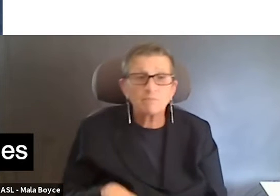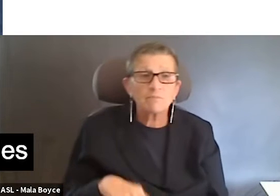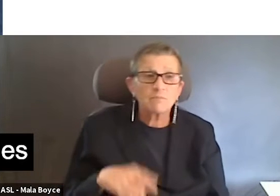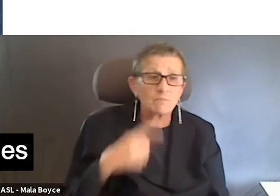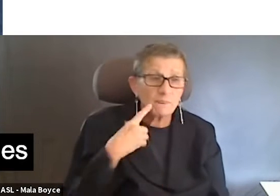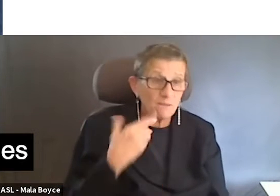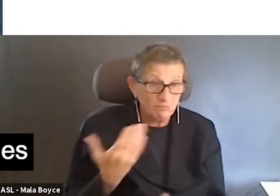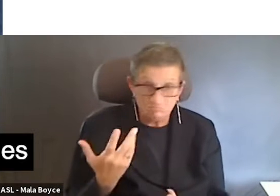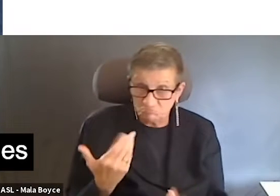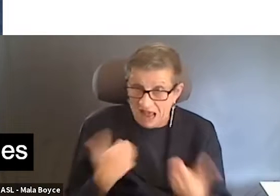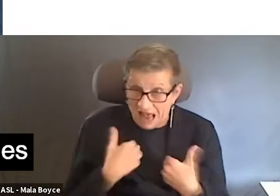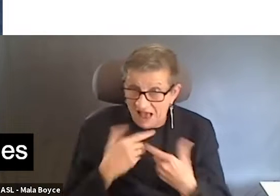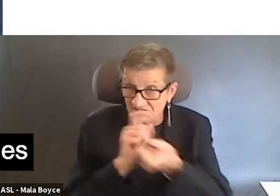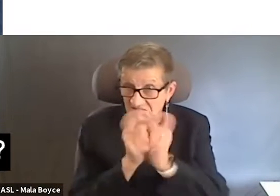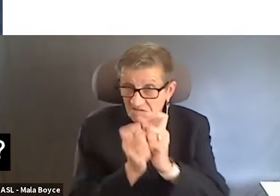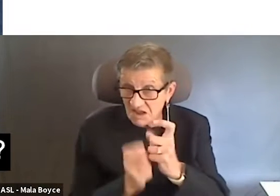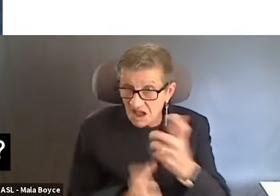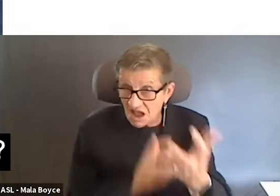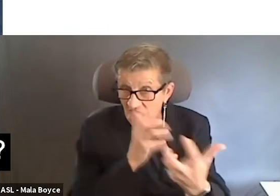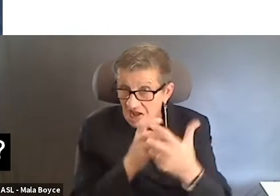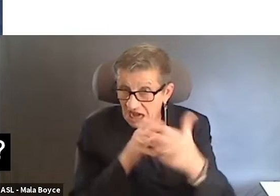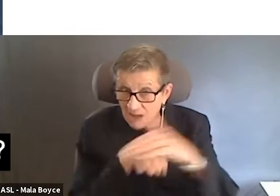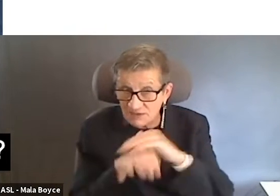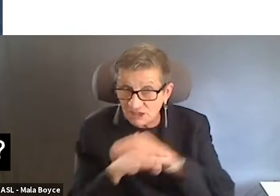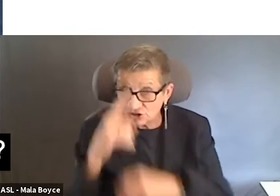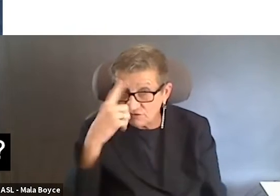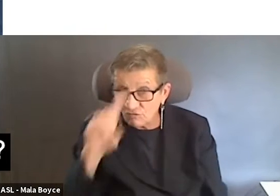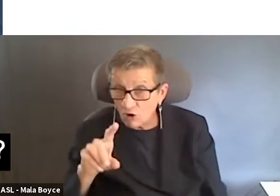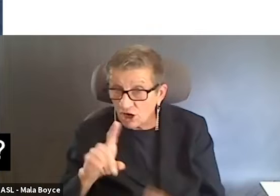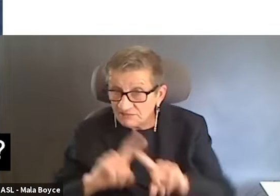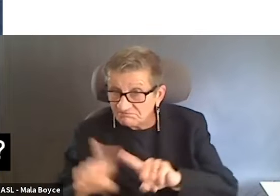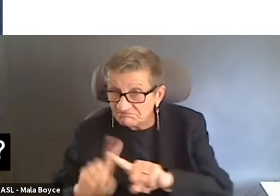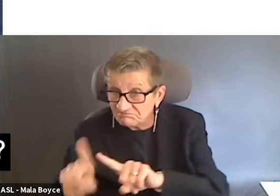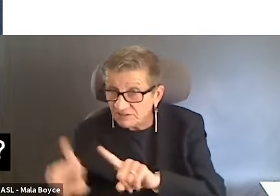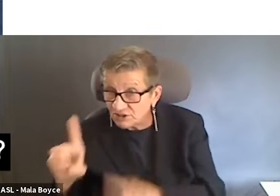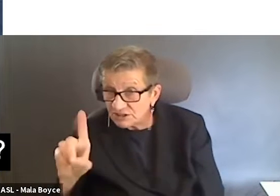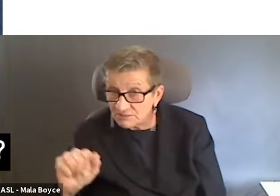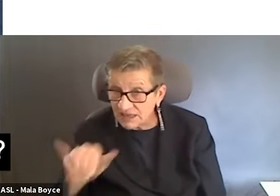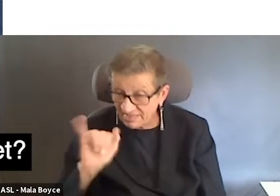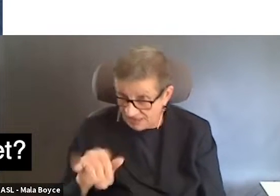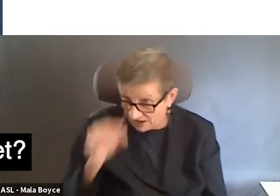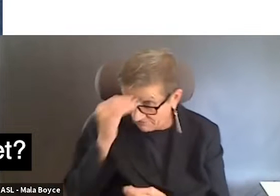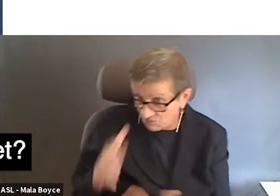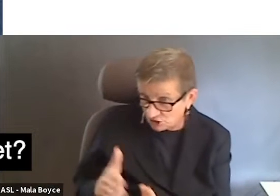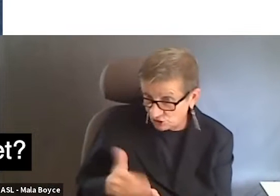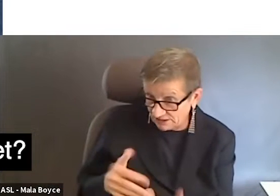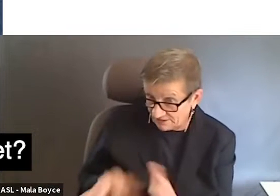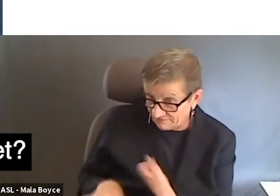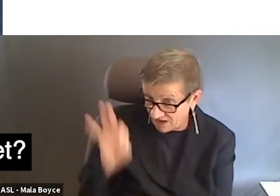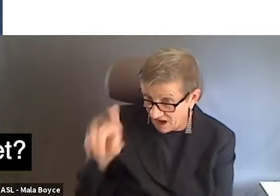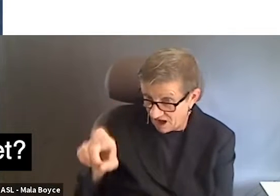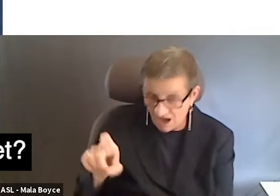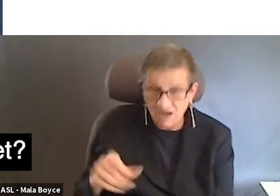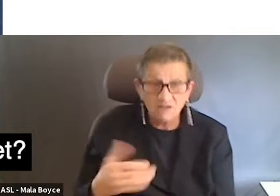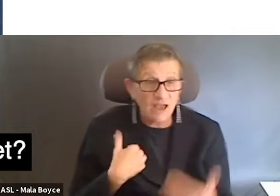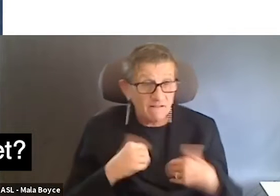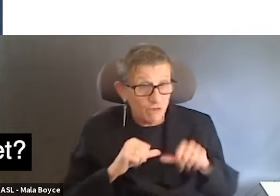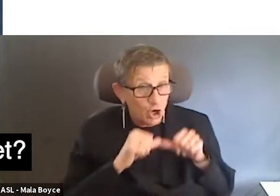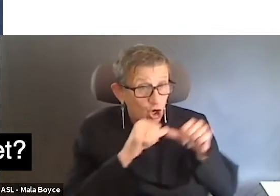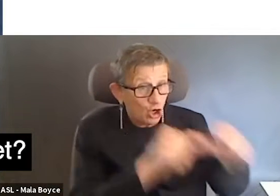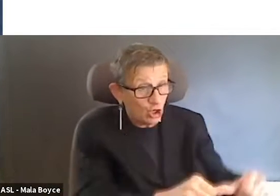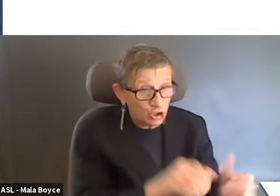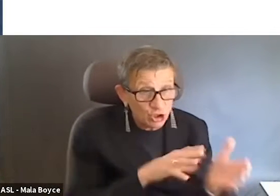there accommodation for diverse abilities, and is that information easy to find? Is there a continuous learning